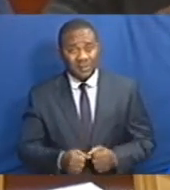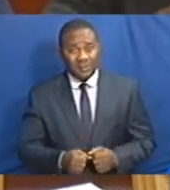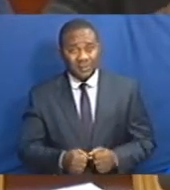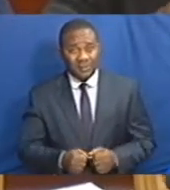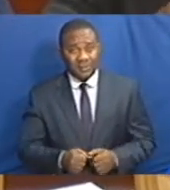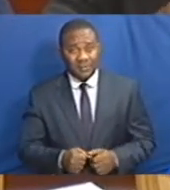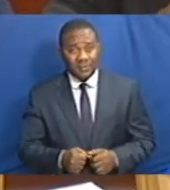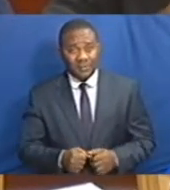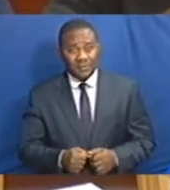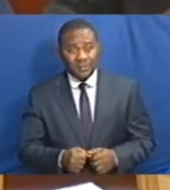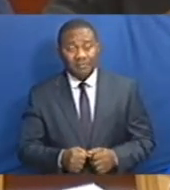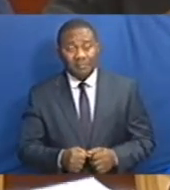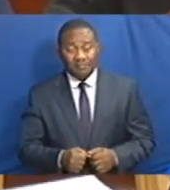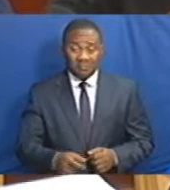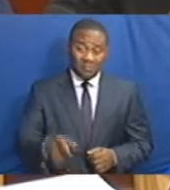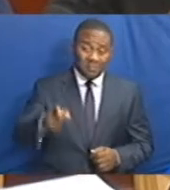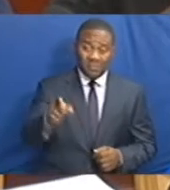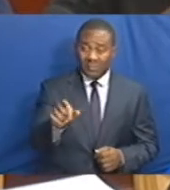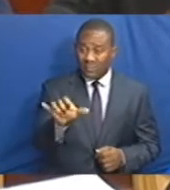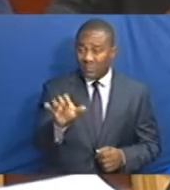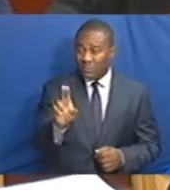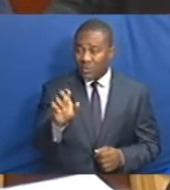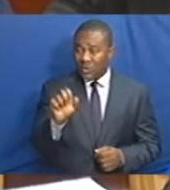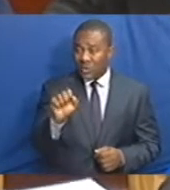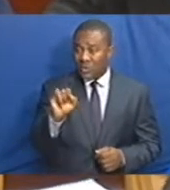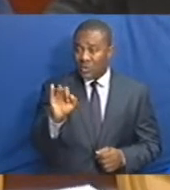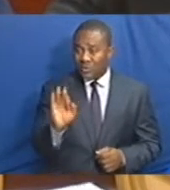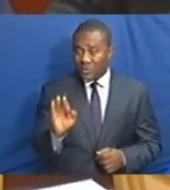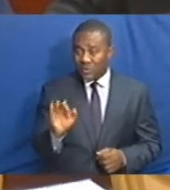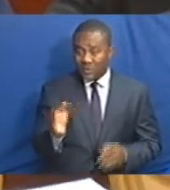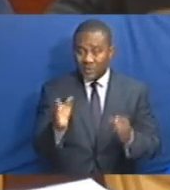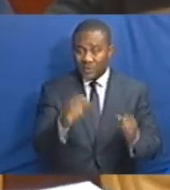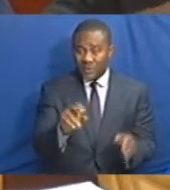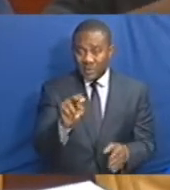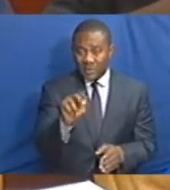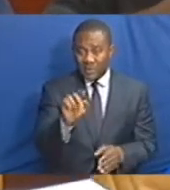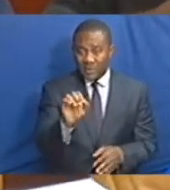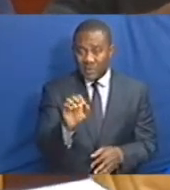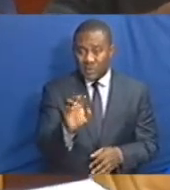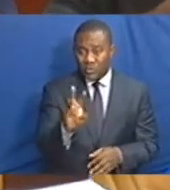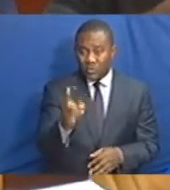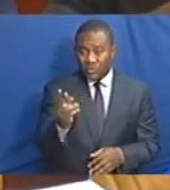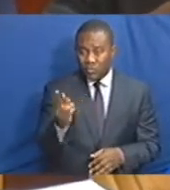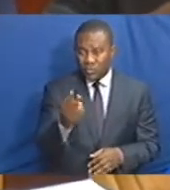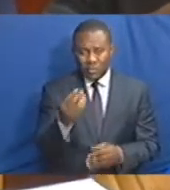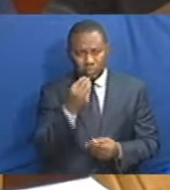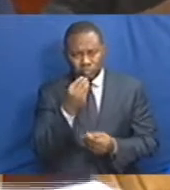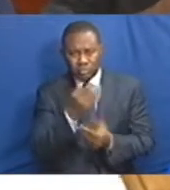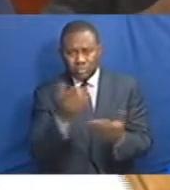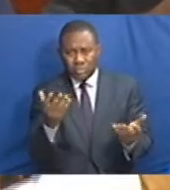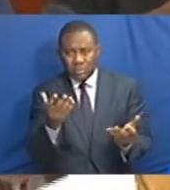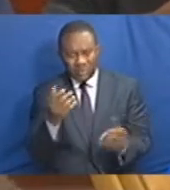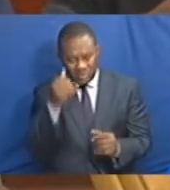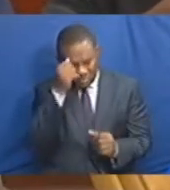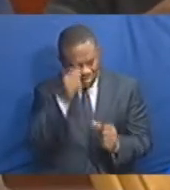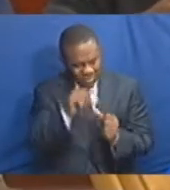What Honorable Yusuf and Honorable Nto have just spewed out reminds me of